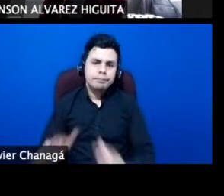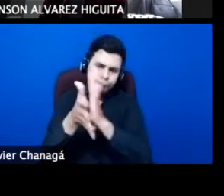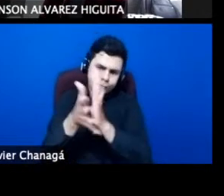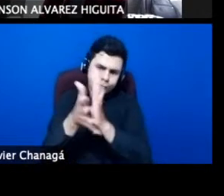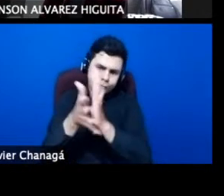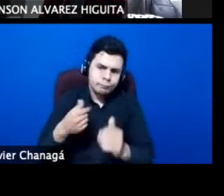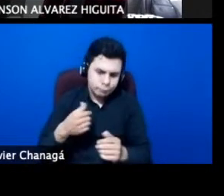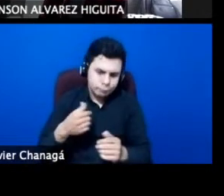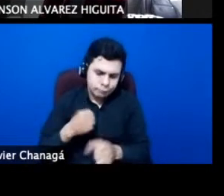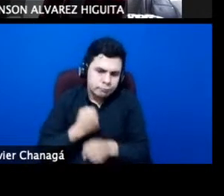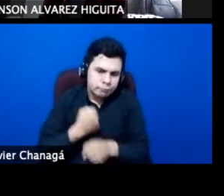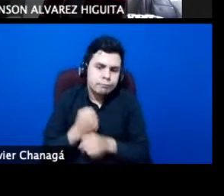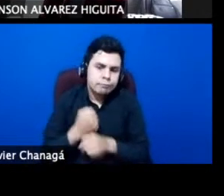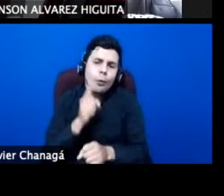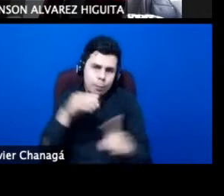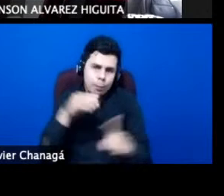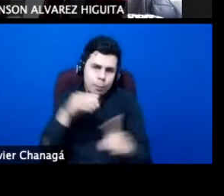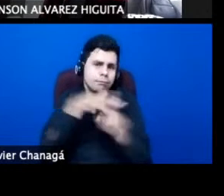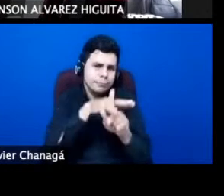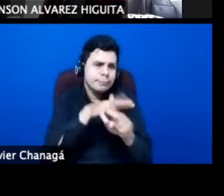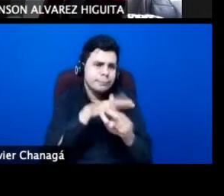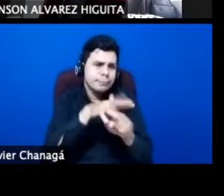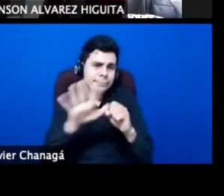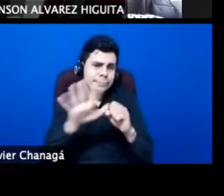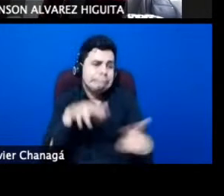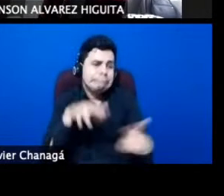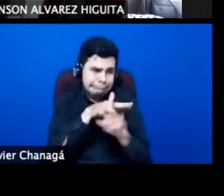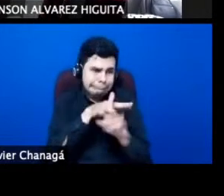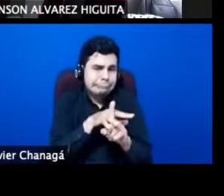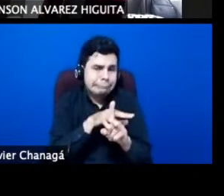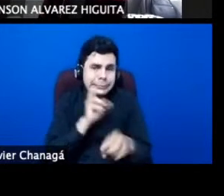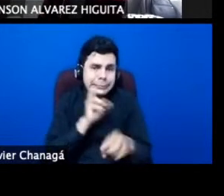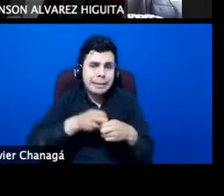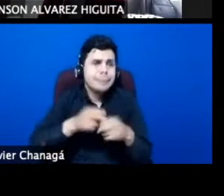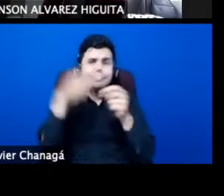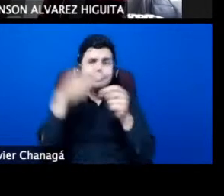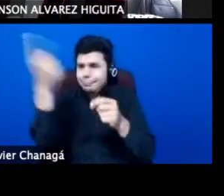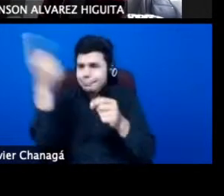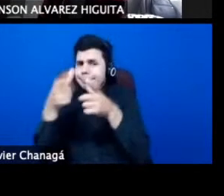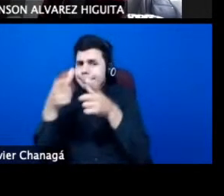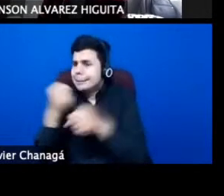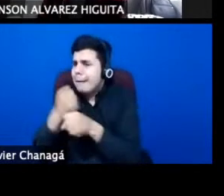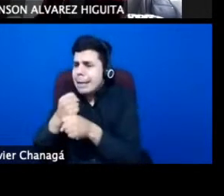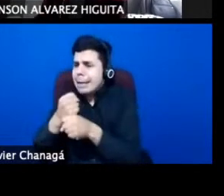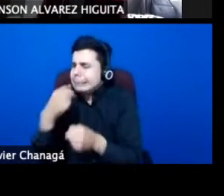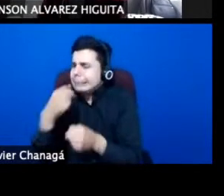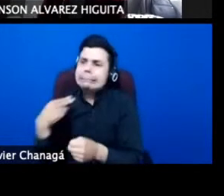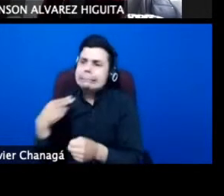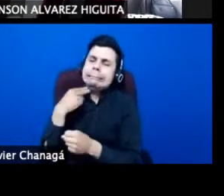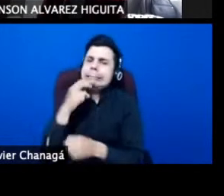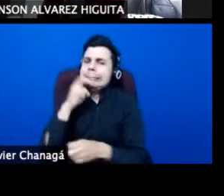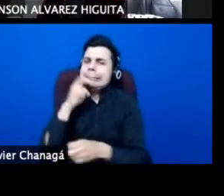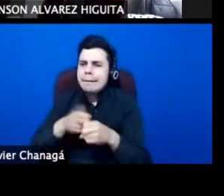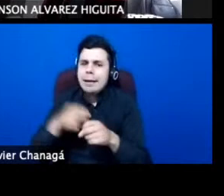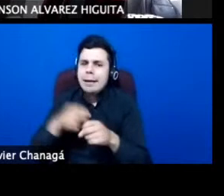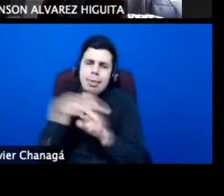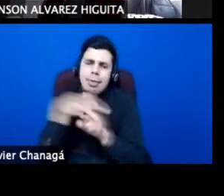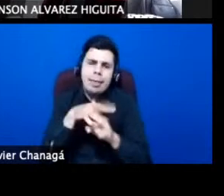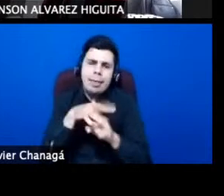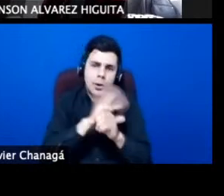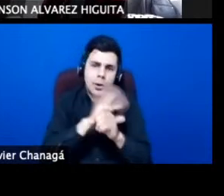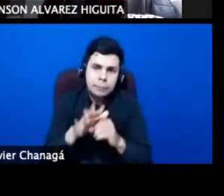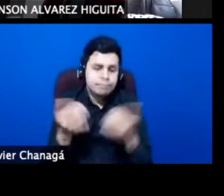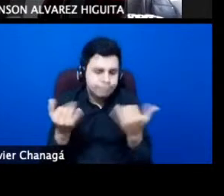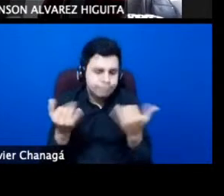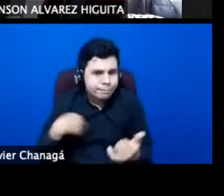trabajo de muchísimas personas. Nuestro trabajo está fundamentado en la audiencia, en la presencia